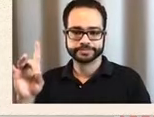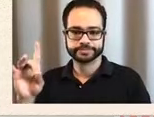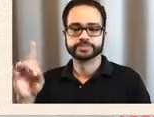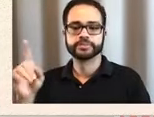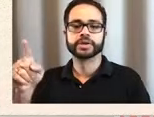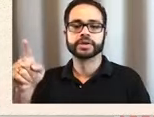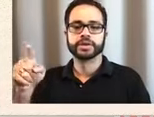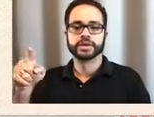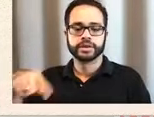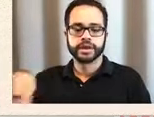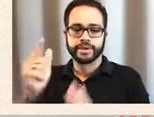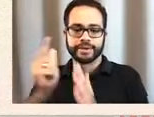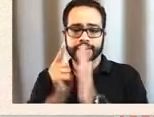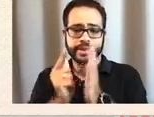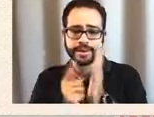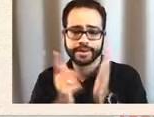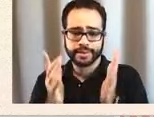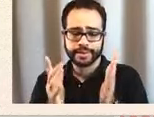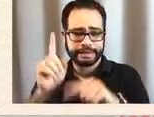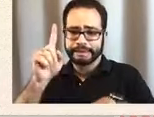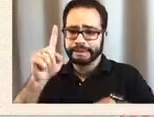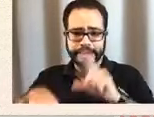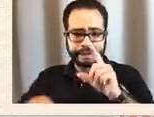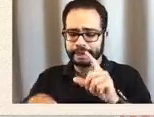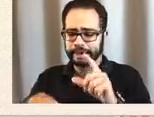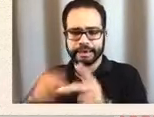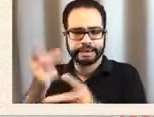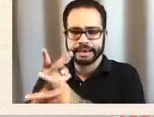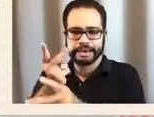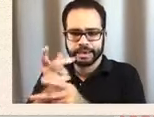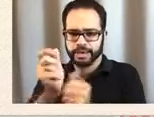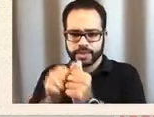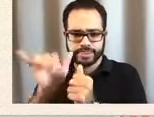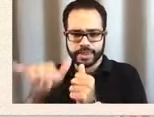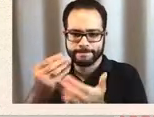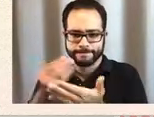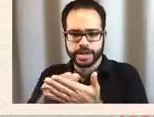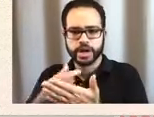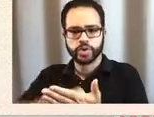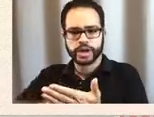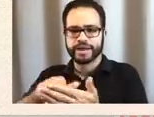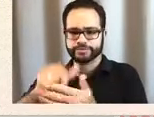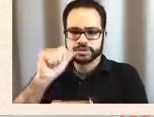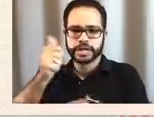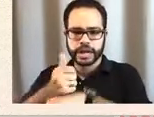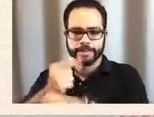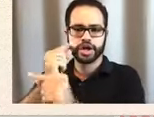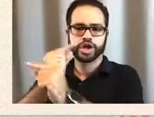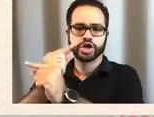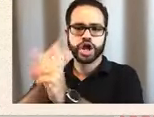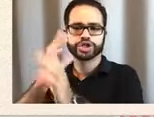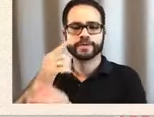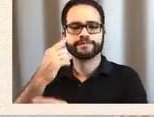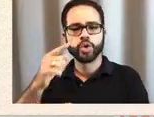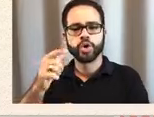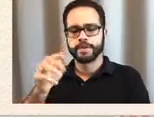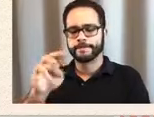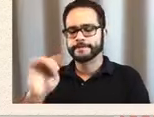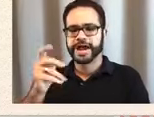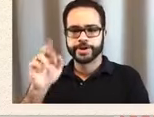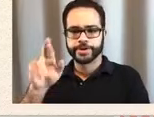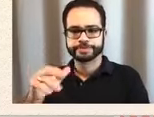can't deal with those assets. So we have to establish a guardianship of a minor. We have ETGs, emergency